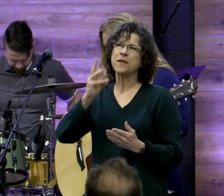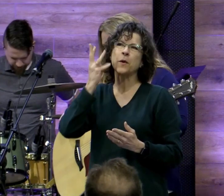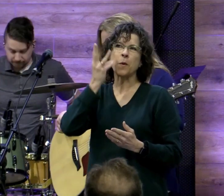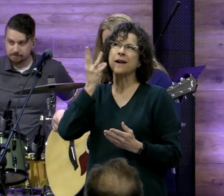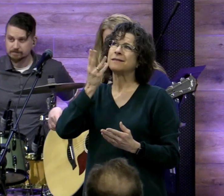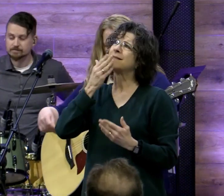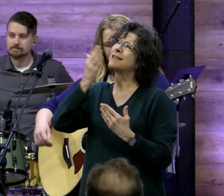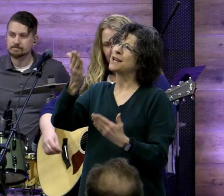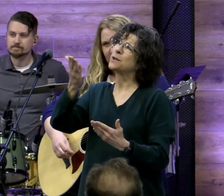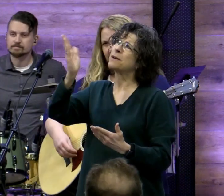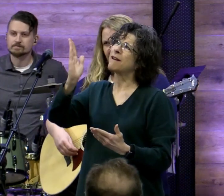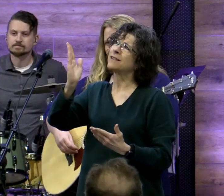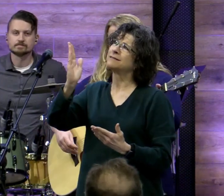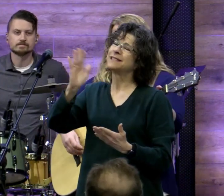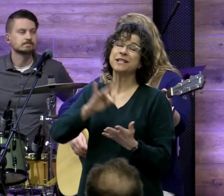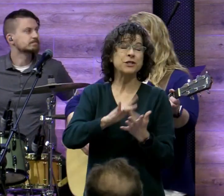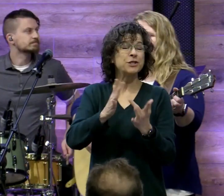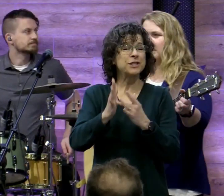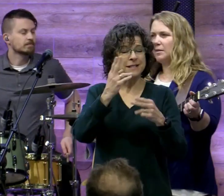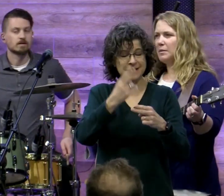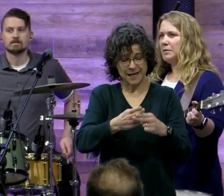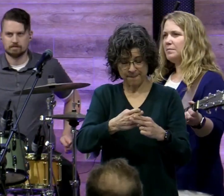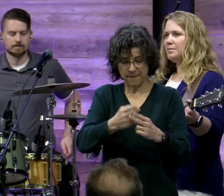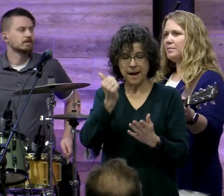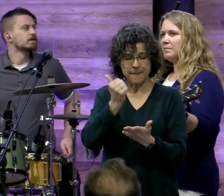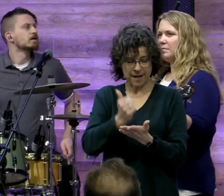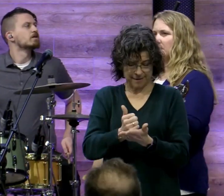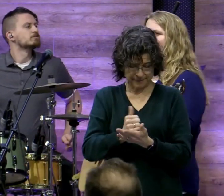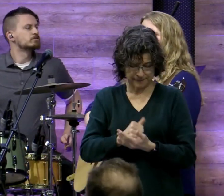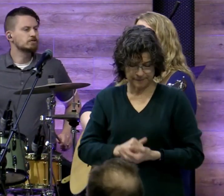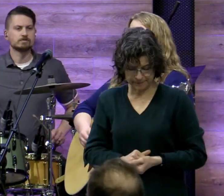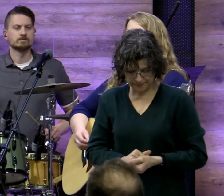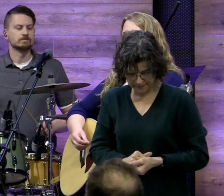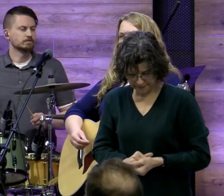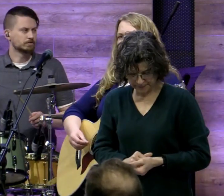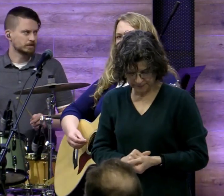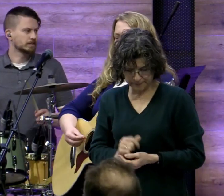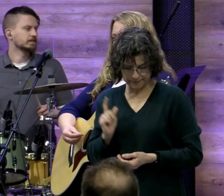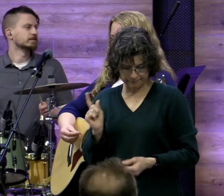you, God. In Jesus' name, amen.